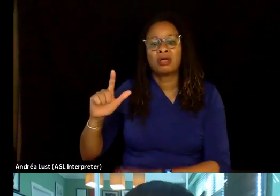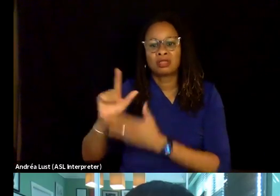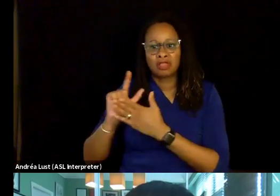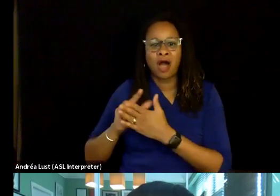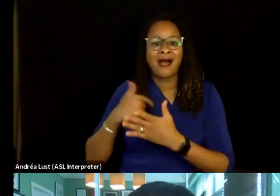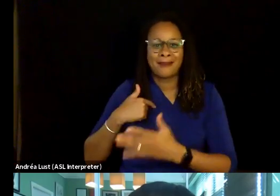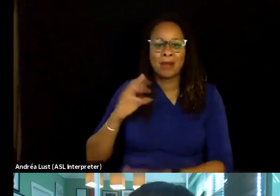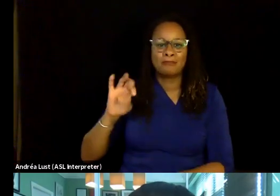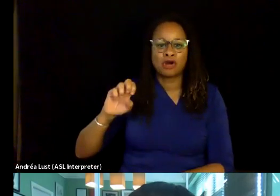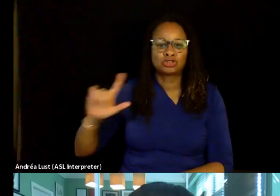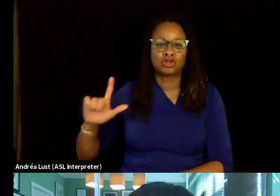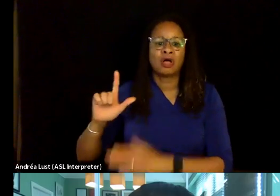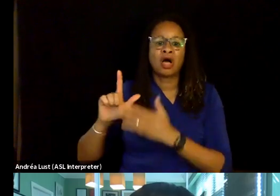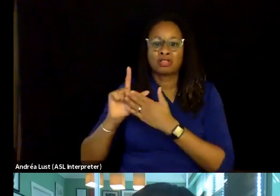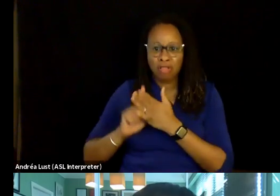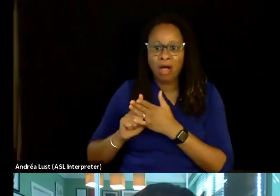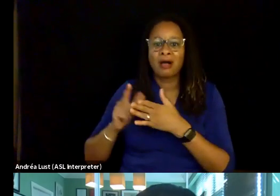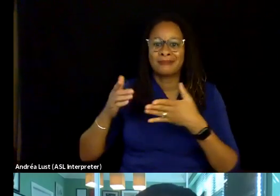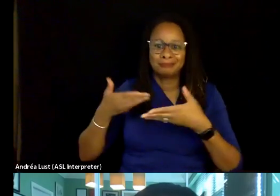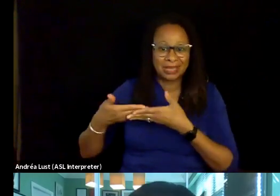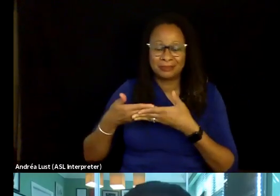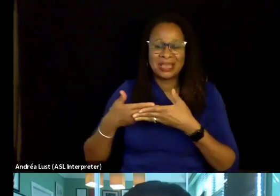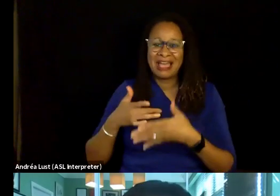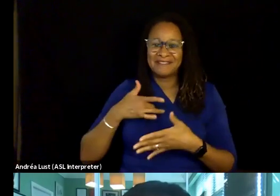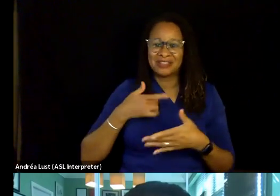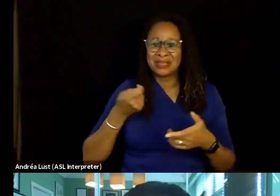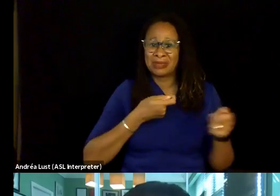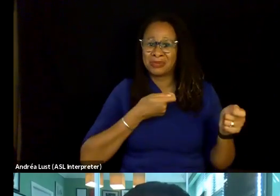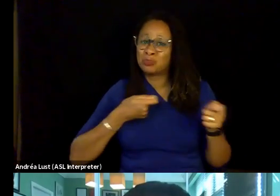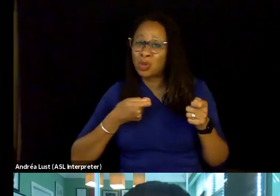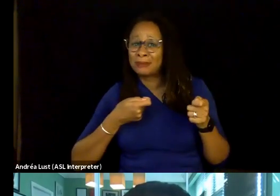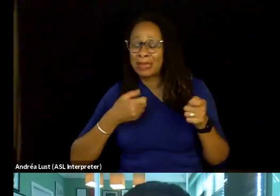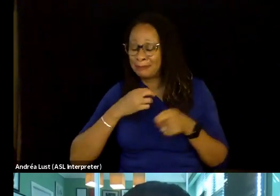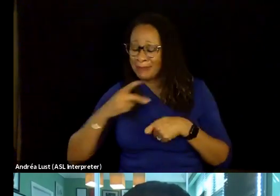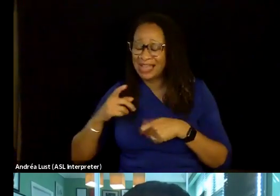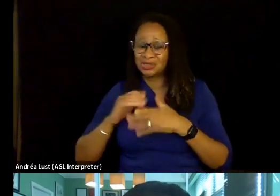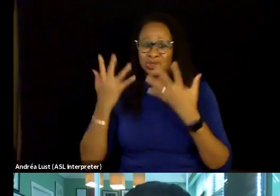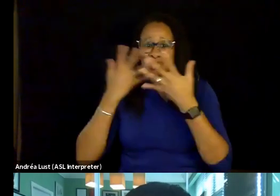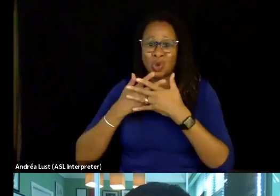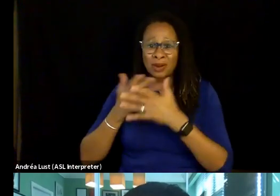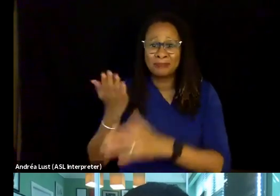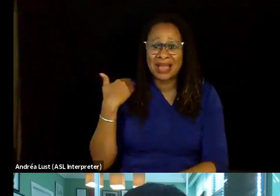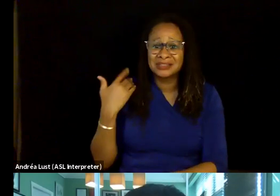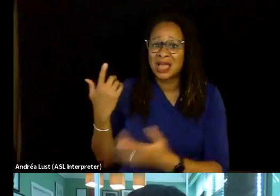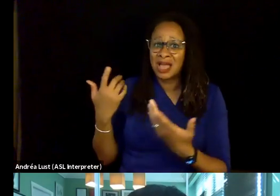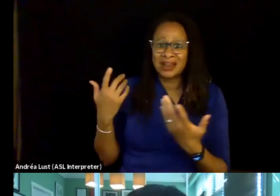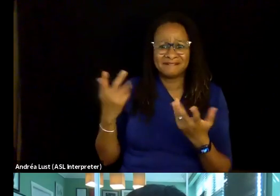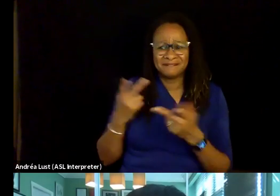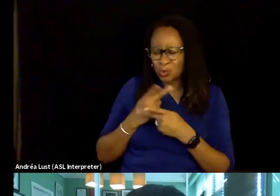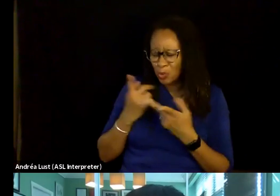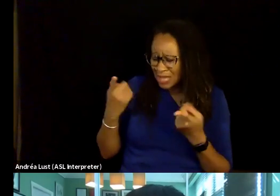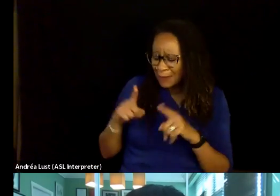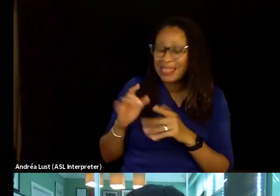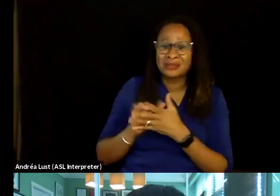baby. And it felt like there was something that was dragging us back to this dark past. And I'm like, what is going on? So that was my